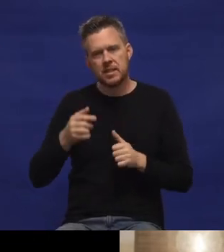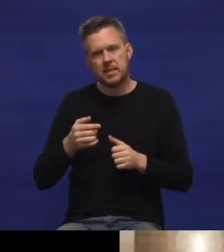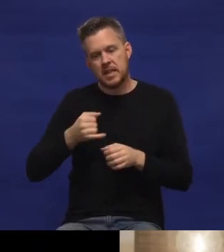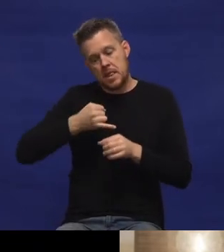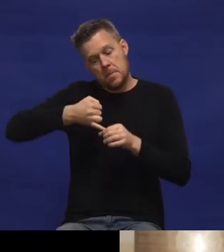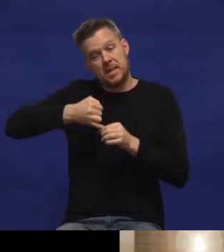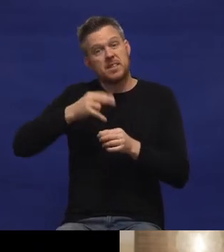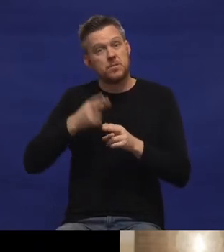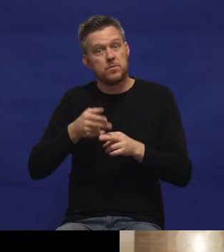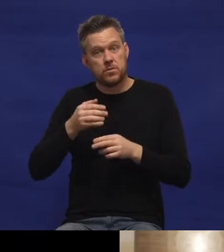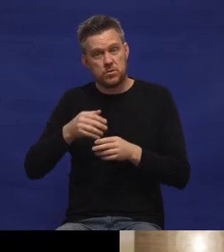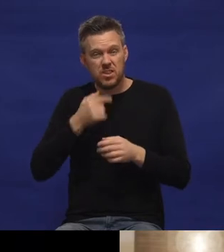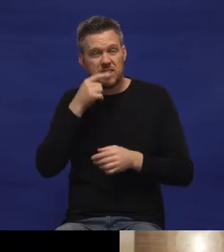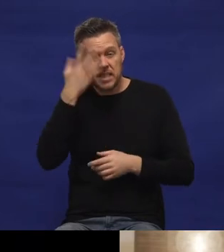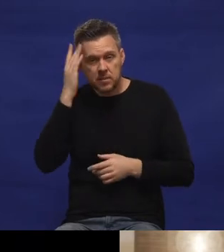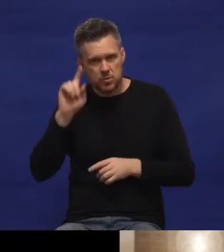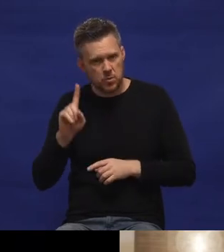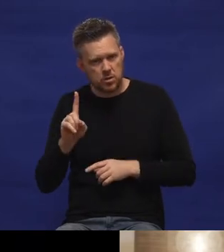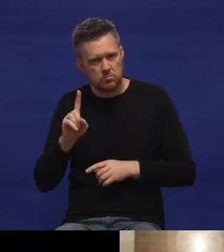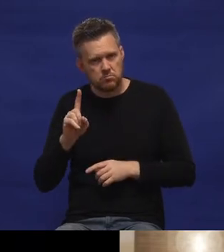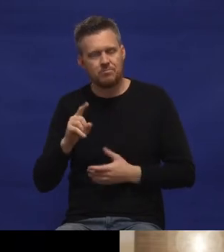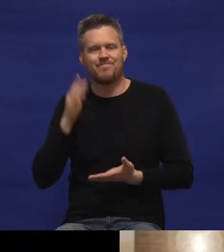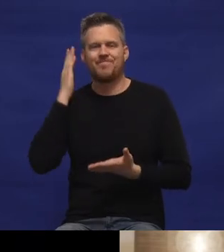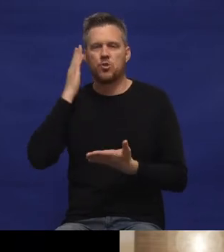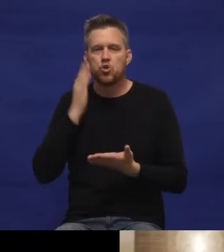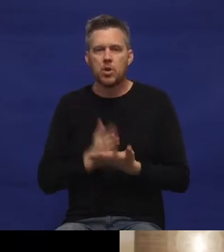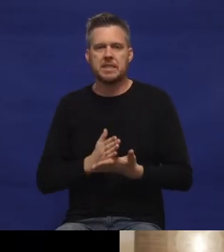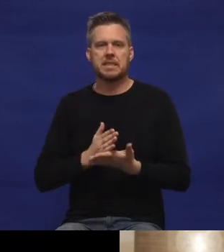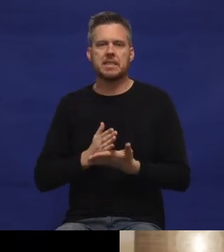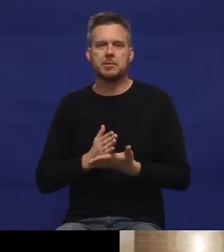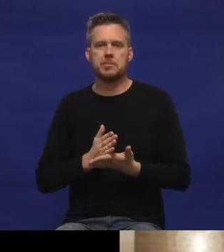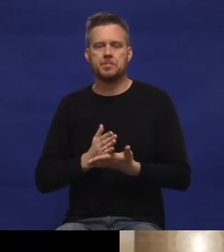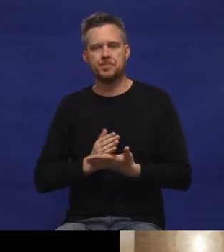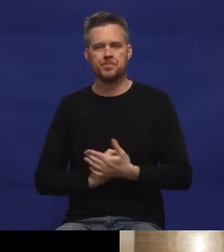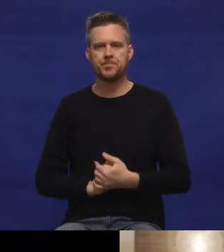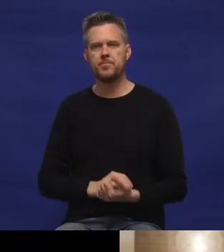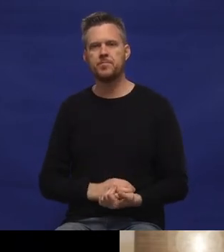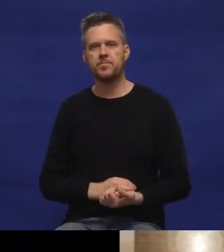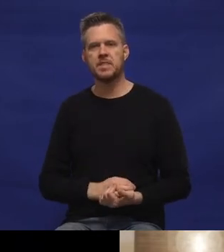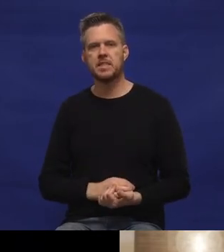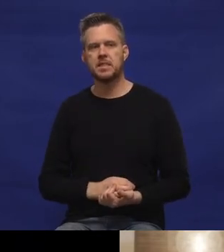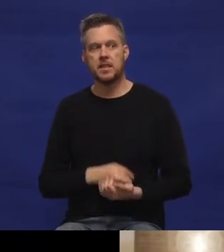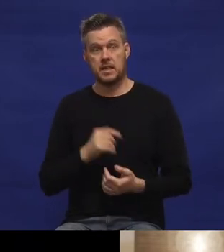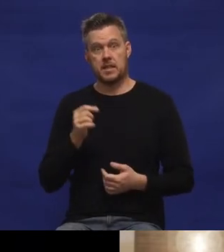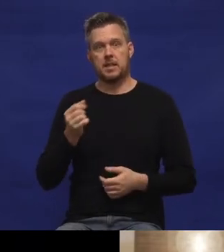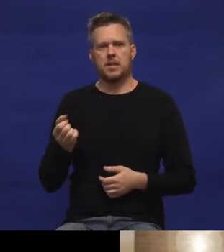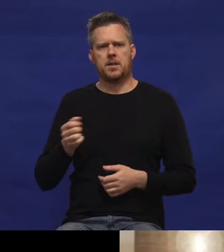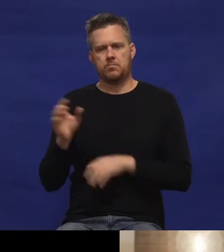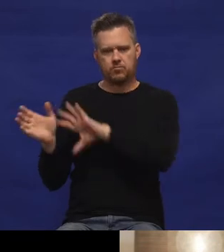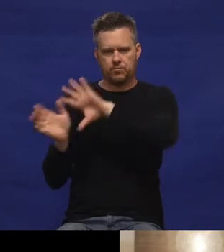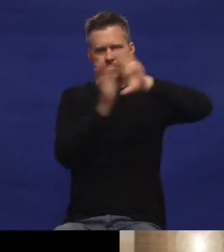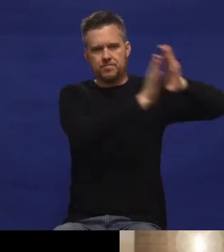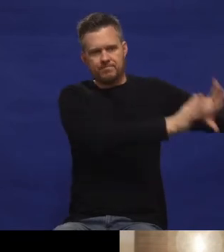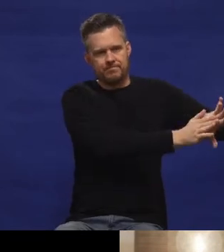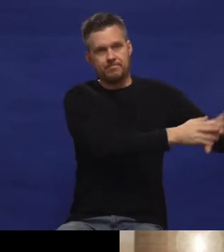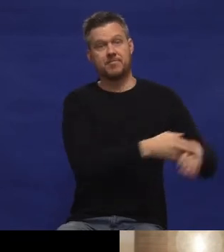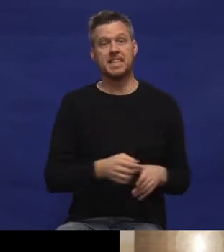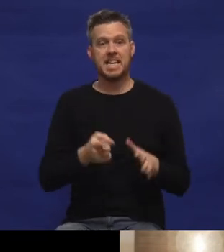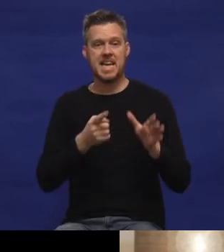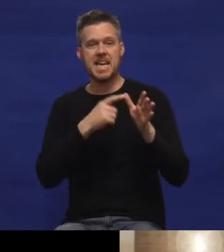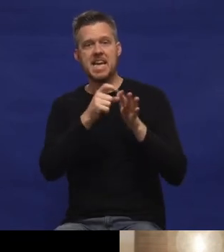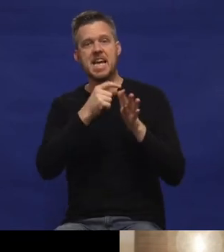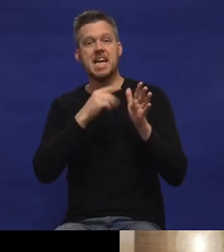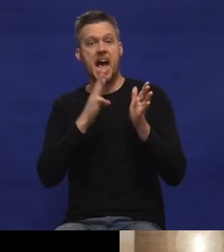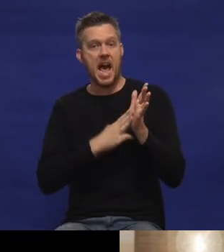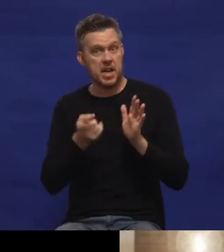shame is called trust. But coming back quickly to Adam and Eve, it's interesting that, once again, they're having this